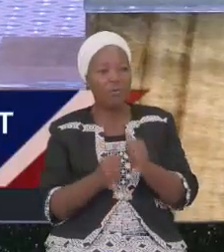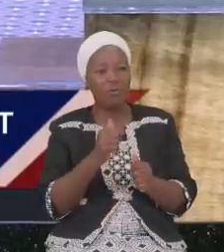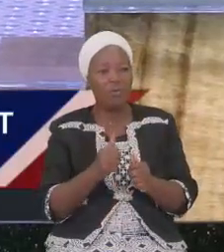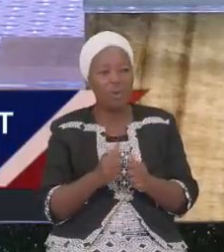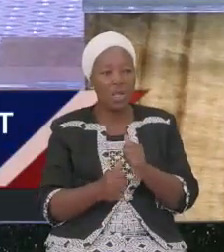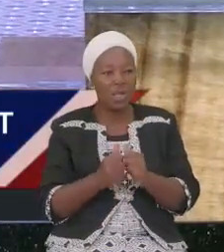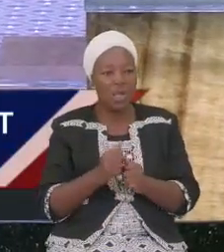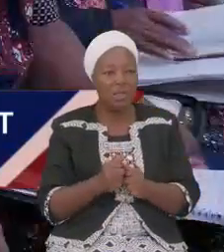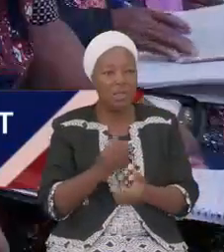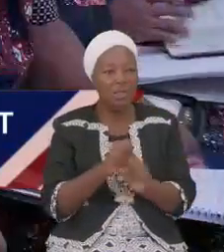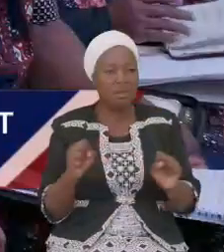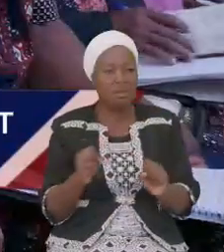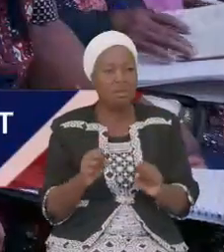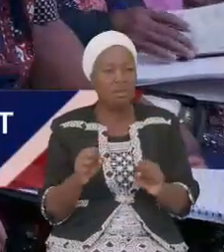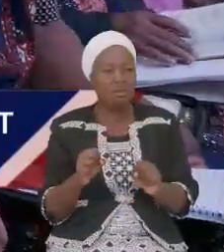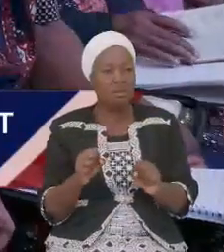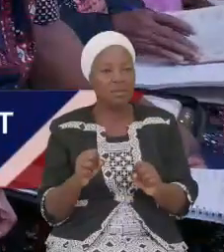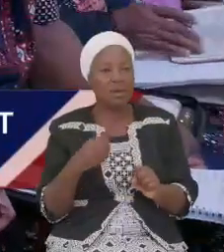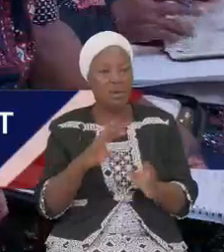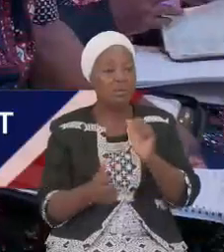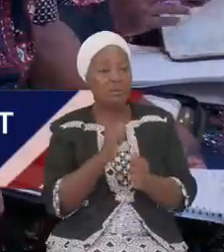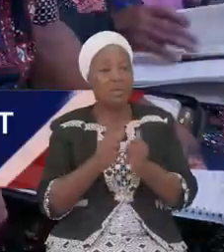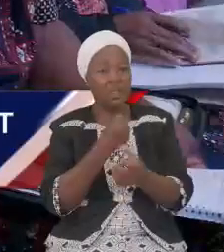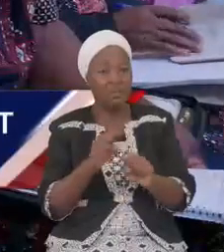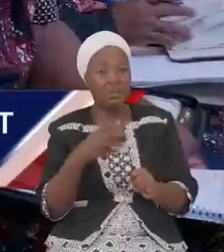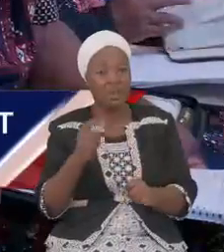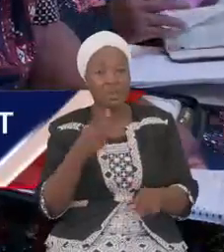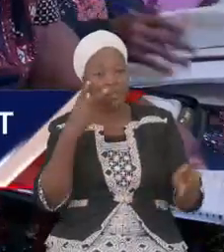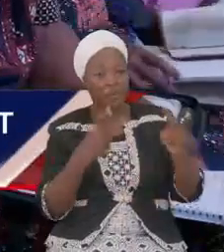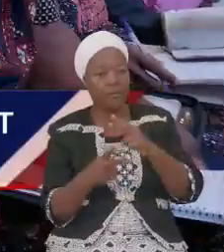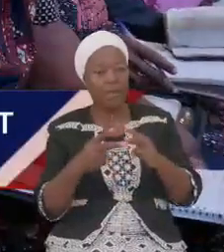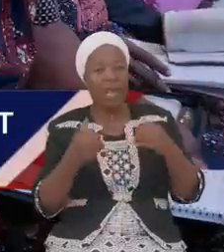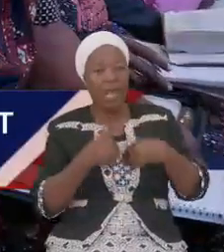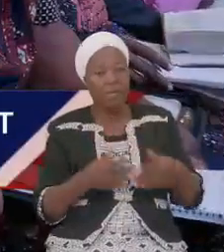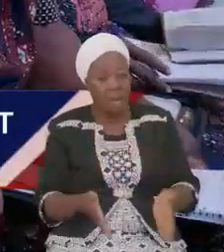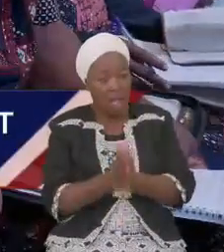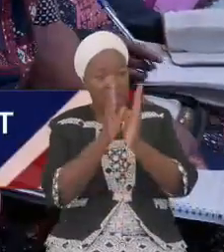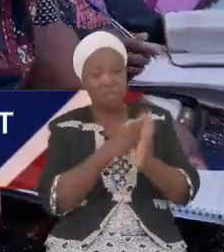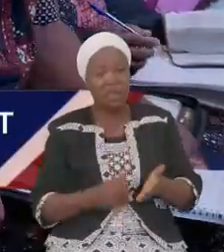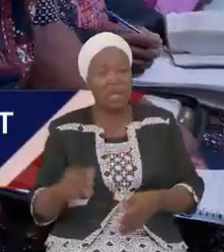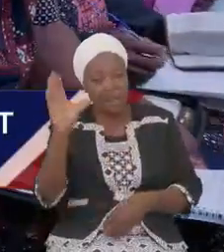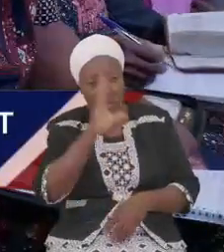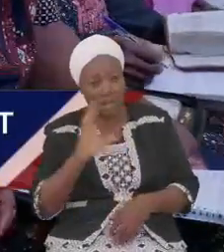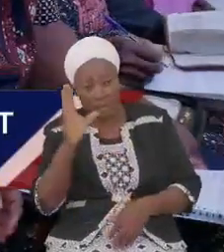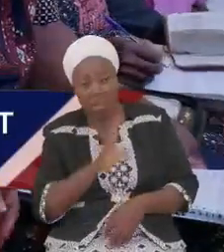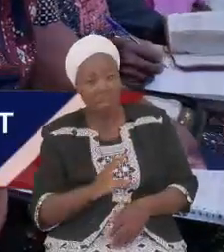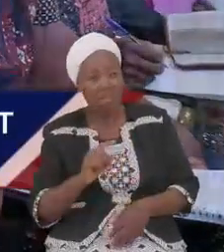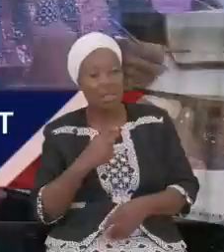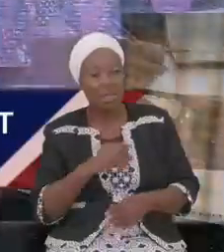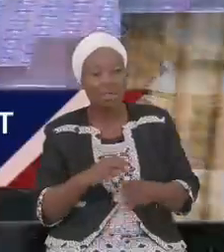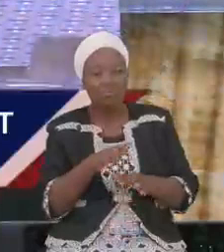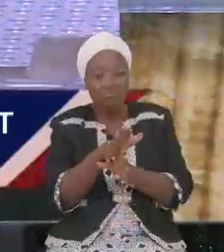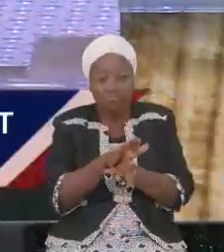salvation the prophets have inquired and searched diligently, who prophesied of